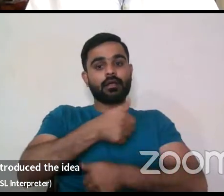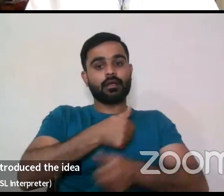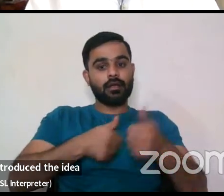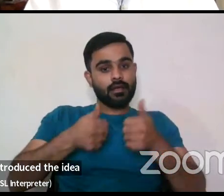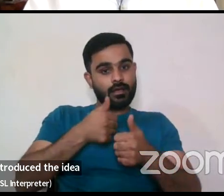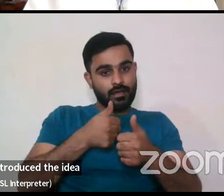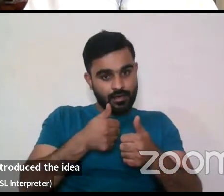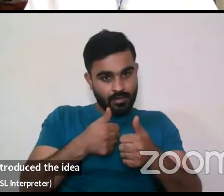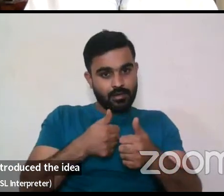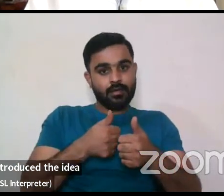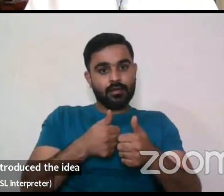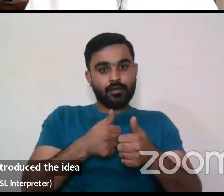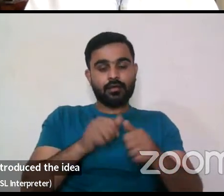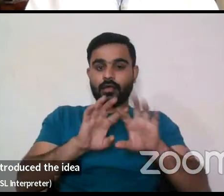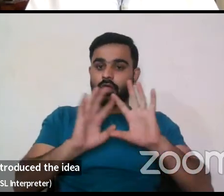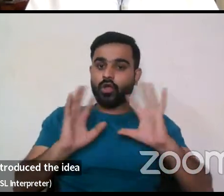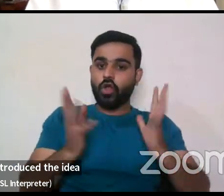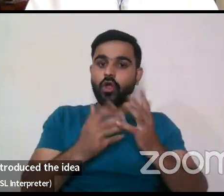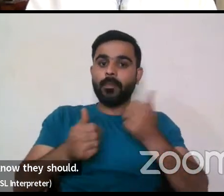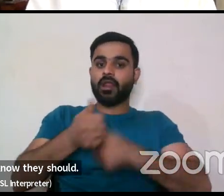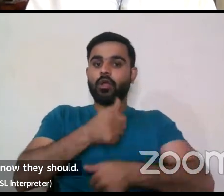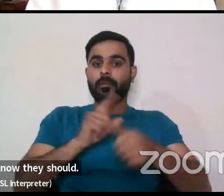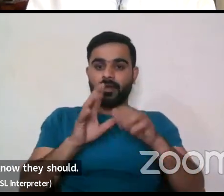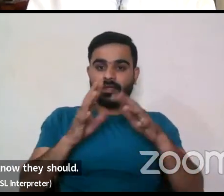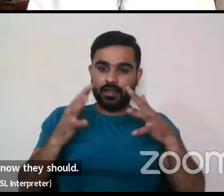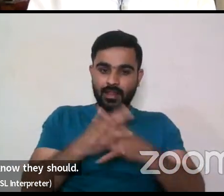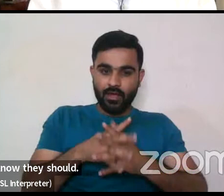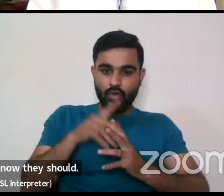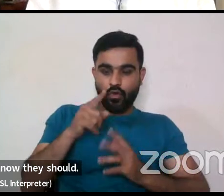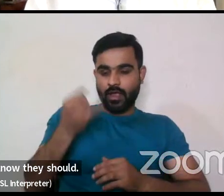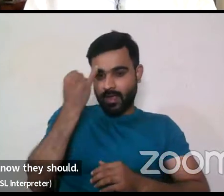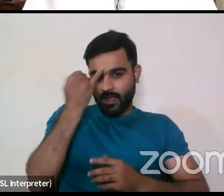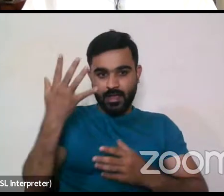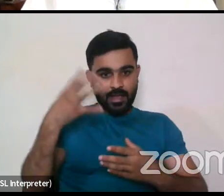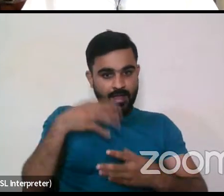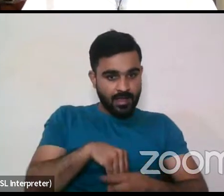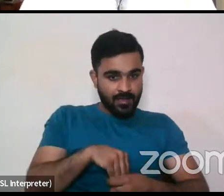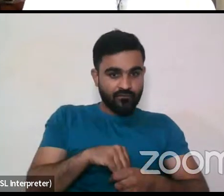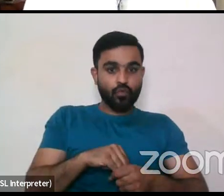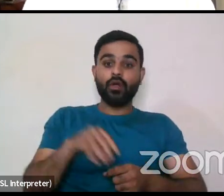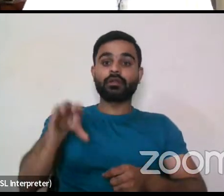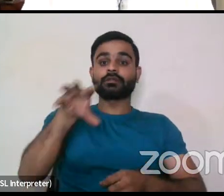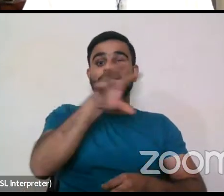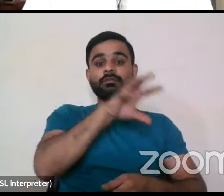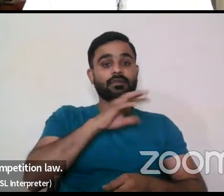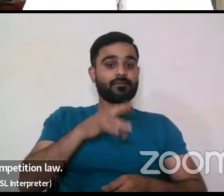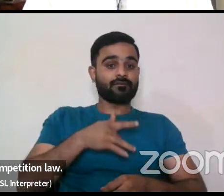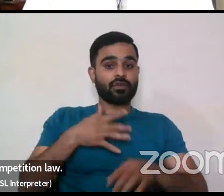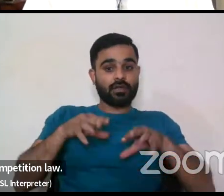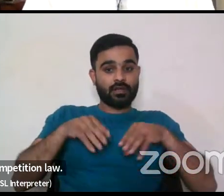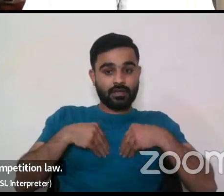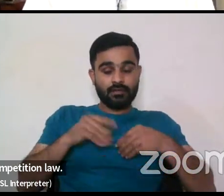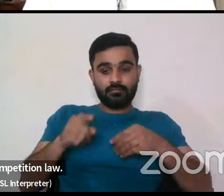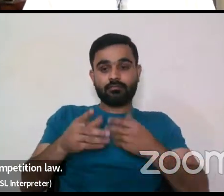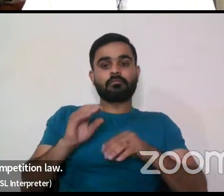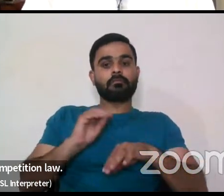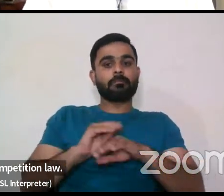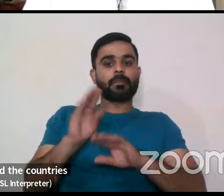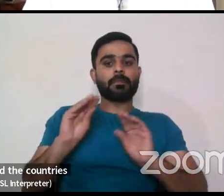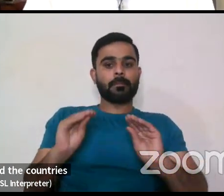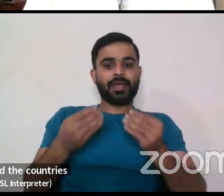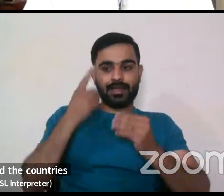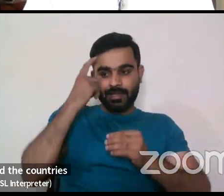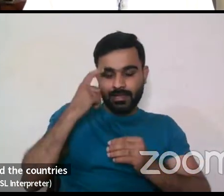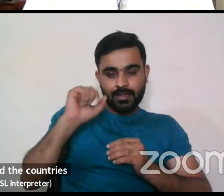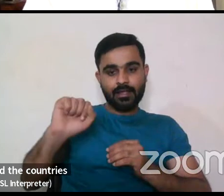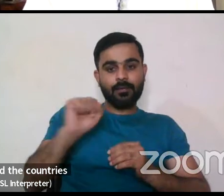be a sort of a global competition law, but then that idea was abandoned and the countries realized we better wisen up to this and we better start thinking about